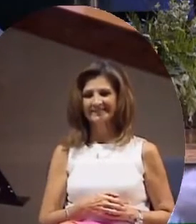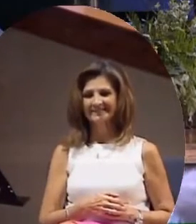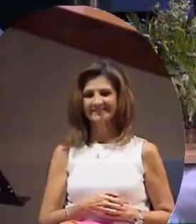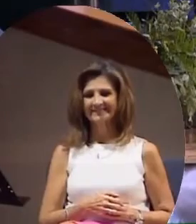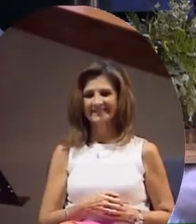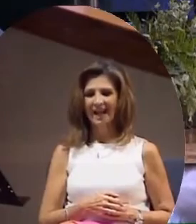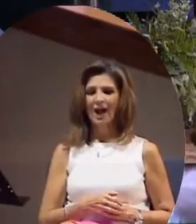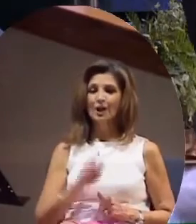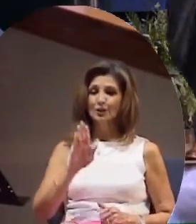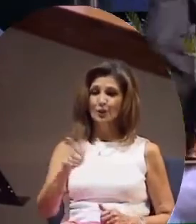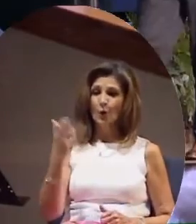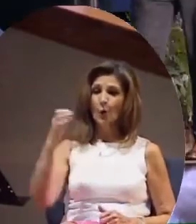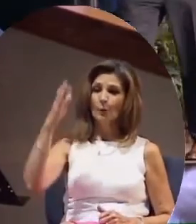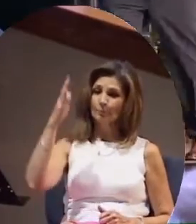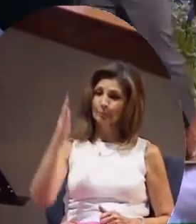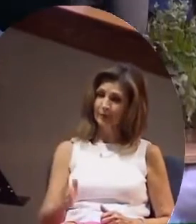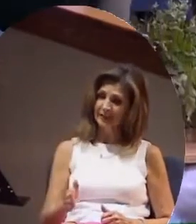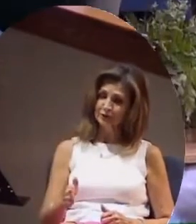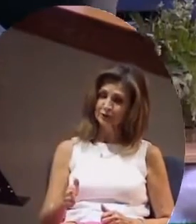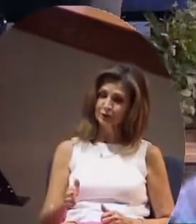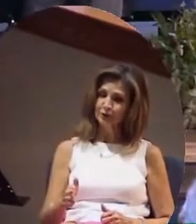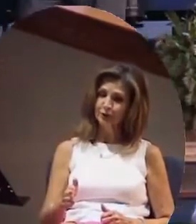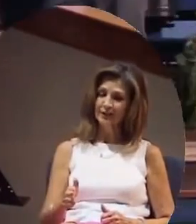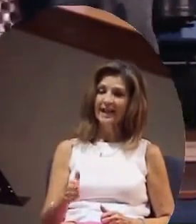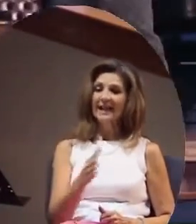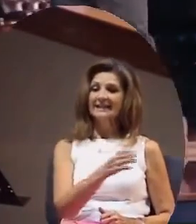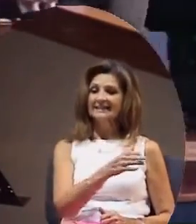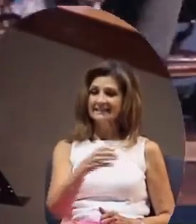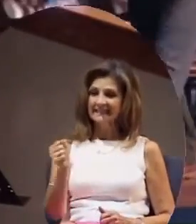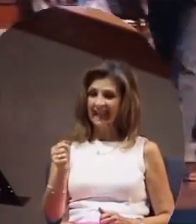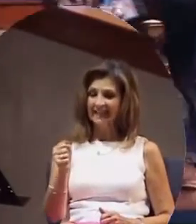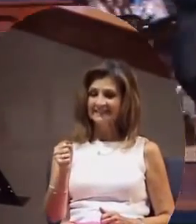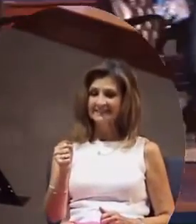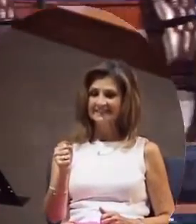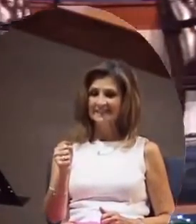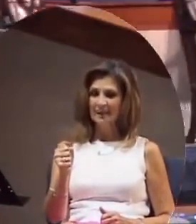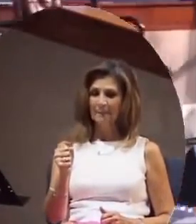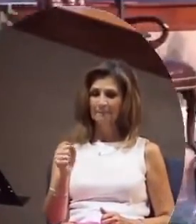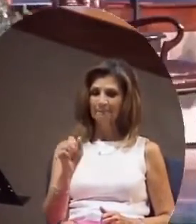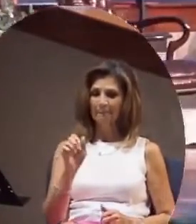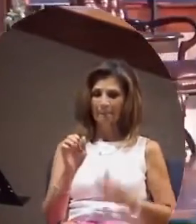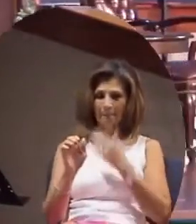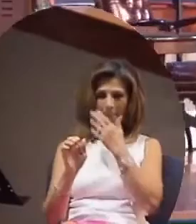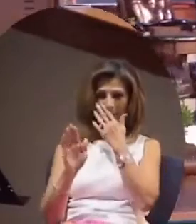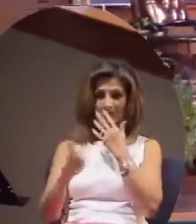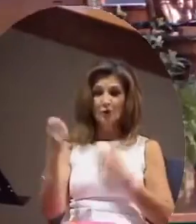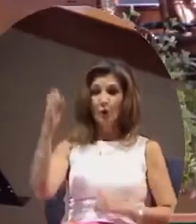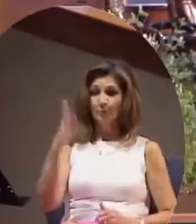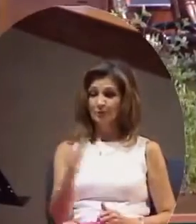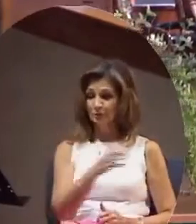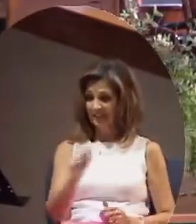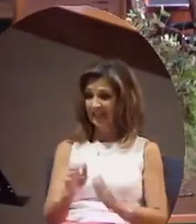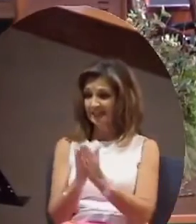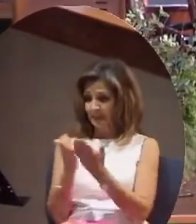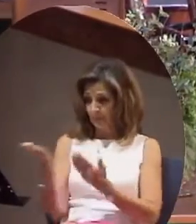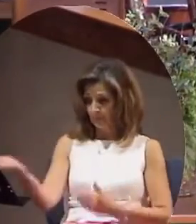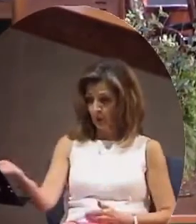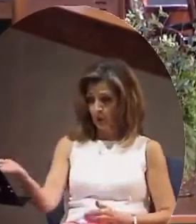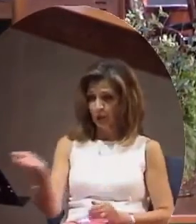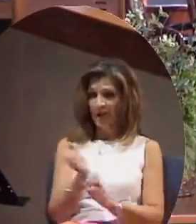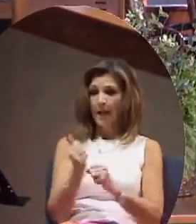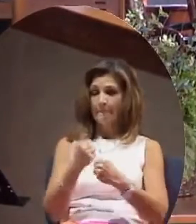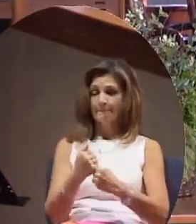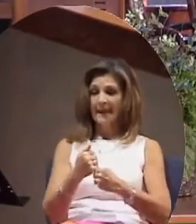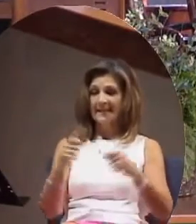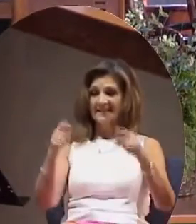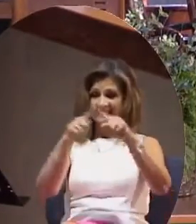Your preacher, listen to me, your preacher checks the book, marks the boundaries. Somebody comes in and they try to